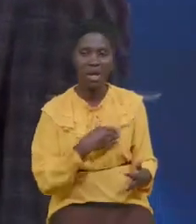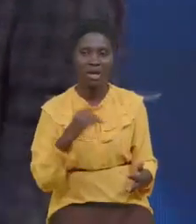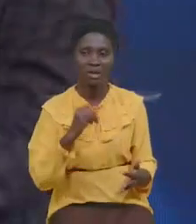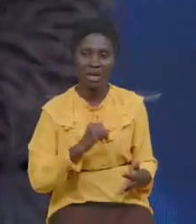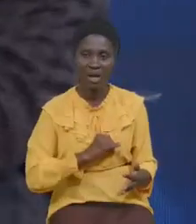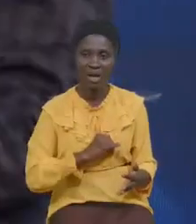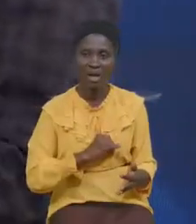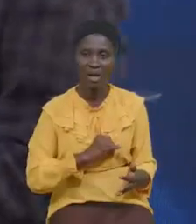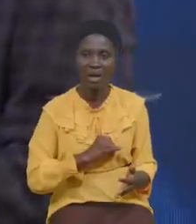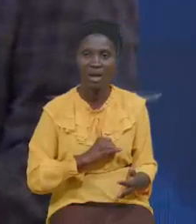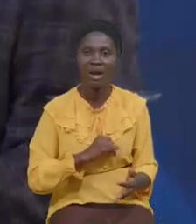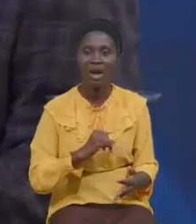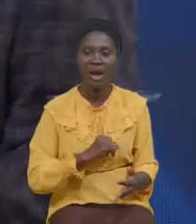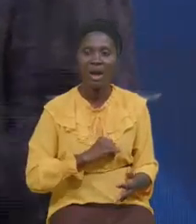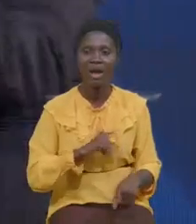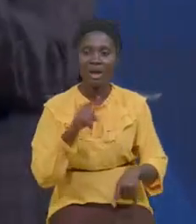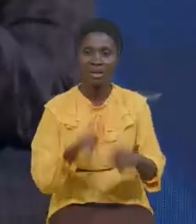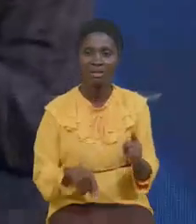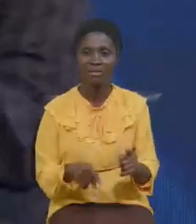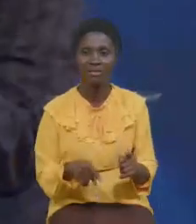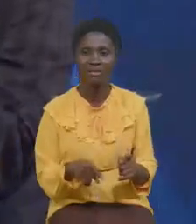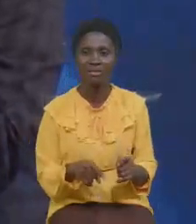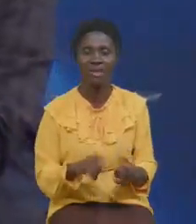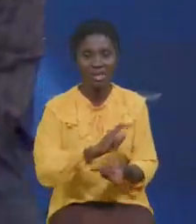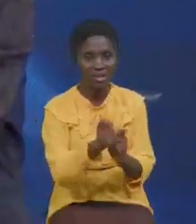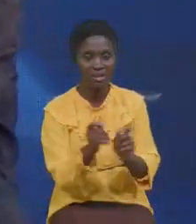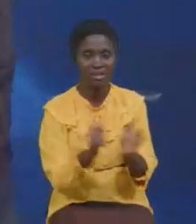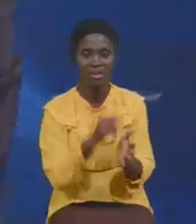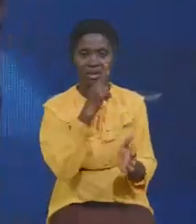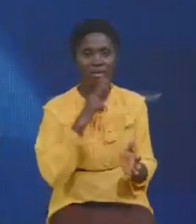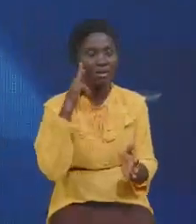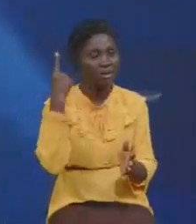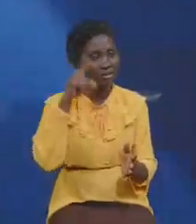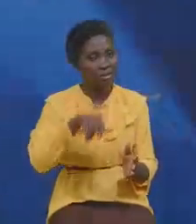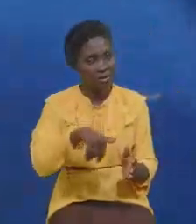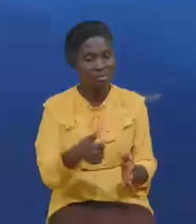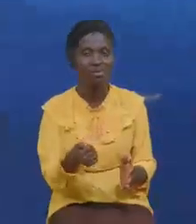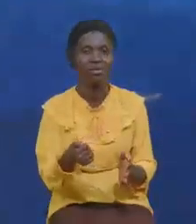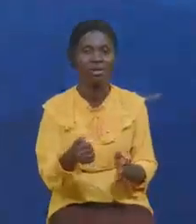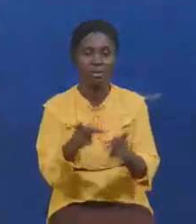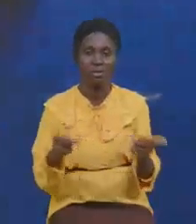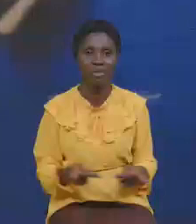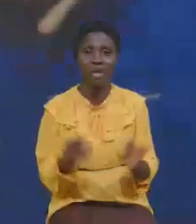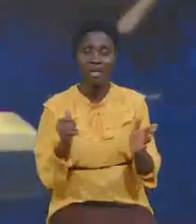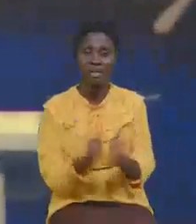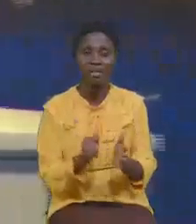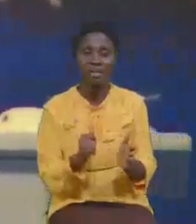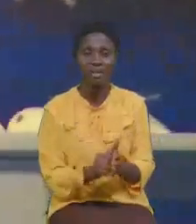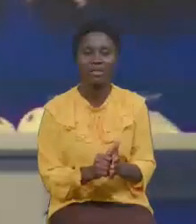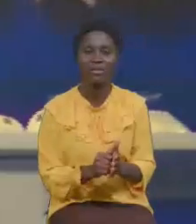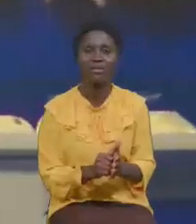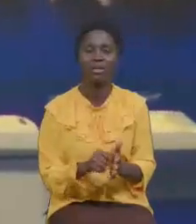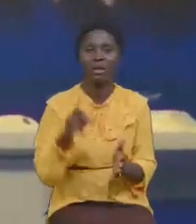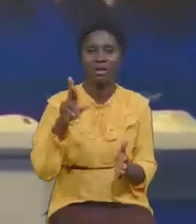that restaurant for any other. That recommendation is coming from something practical.